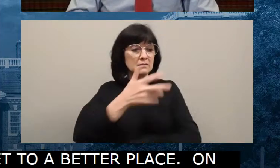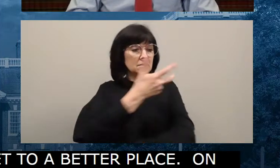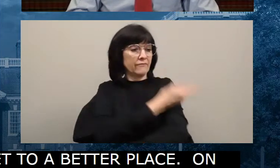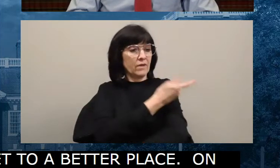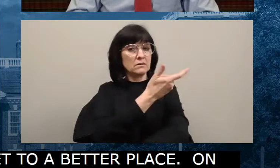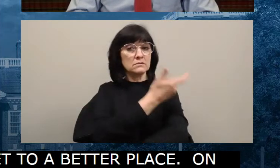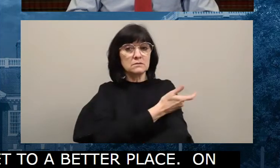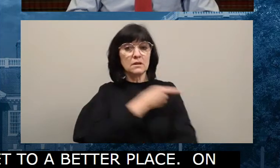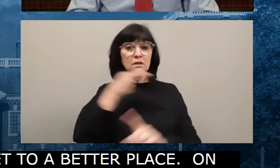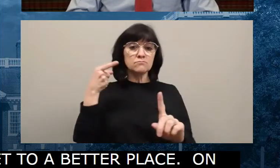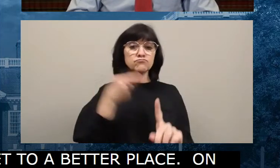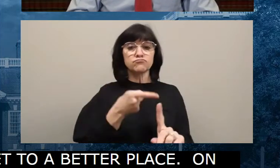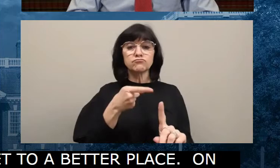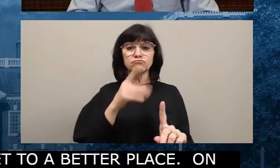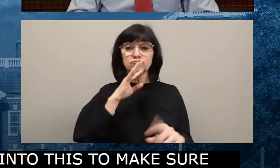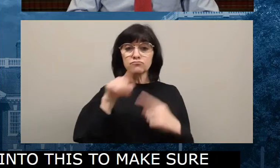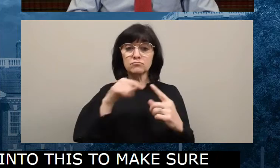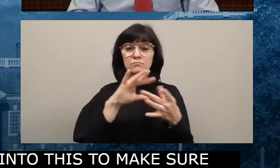doses administered,